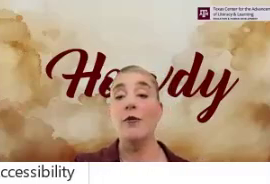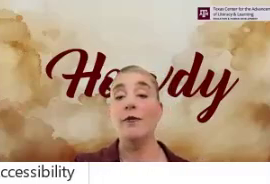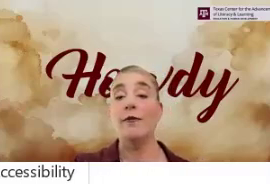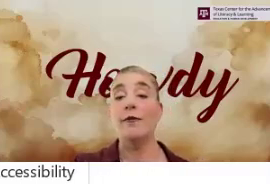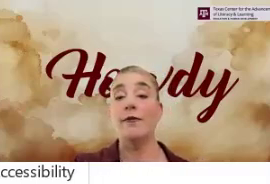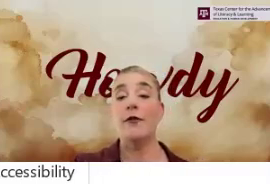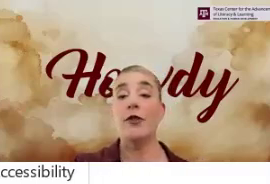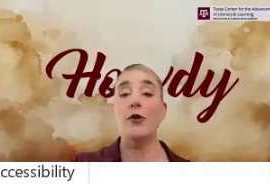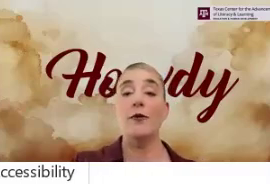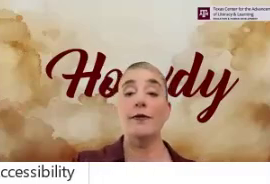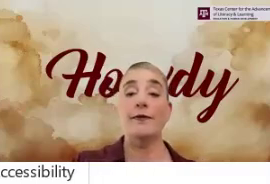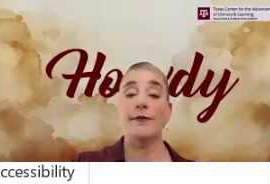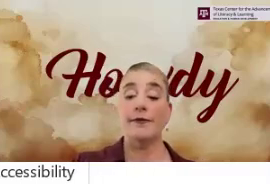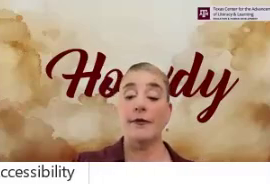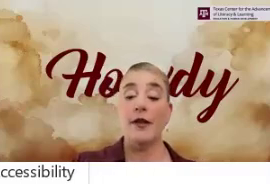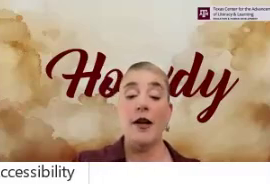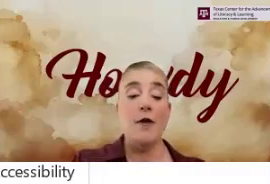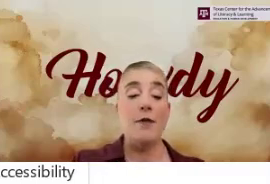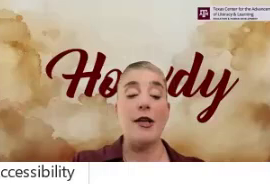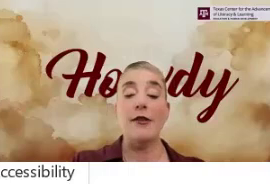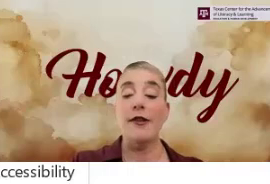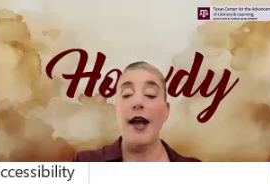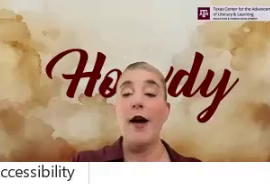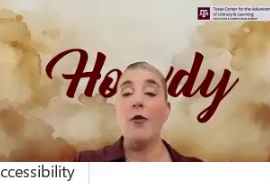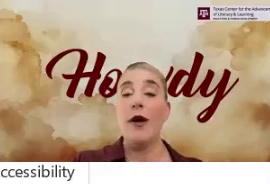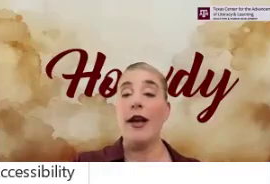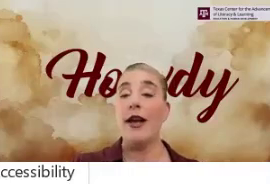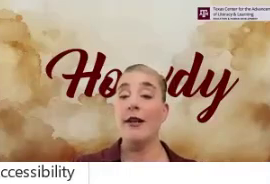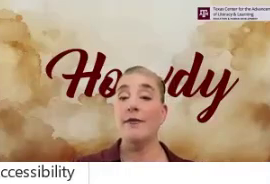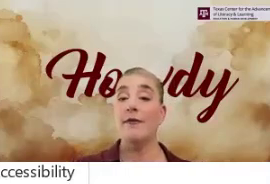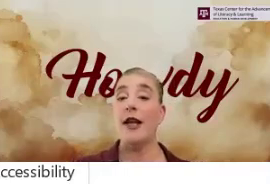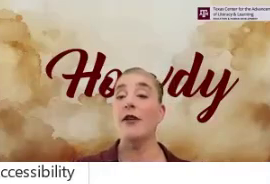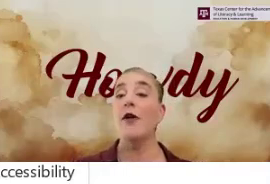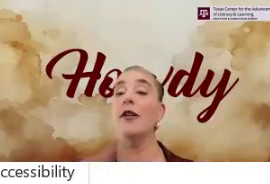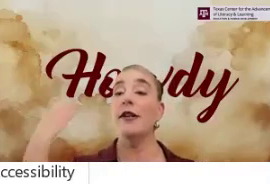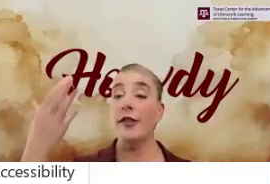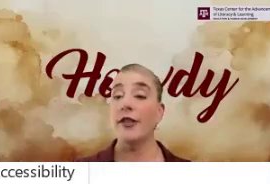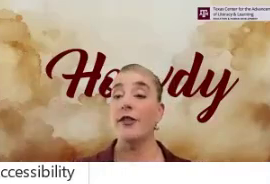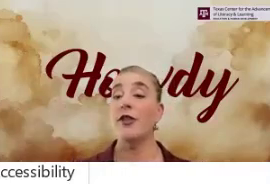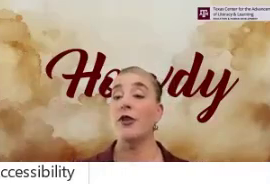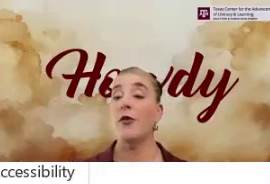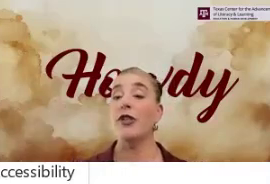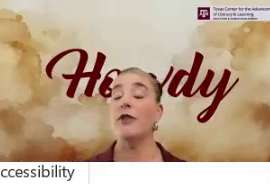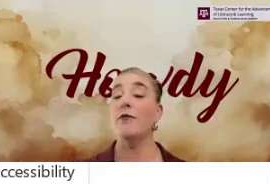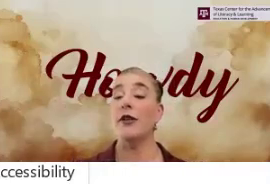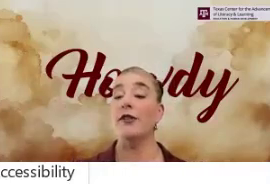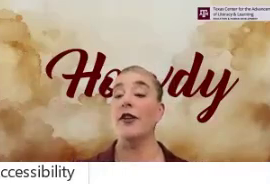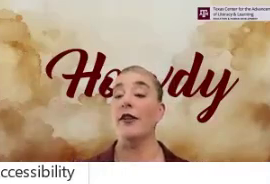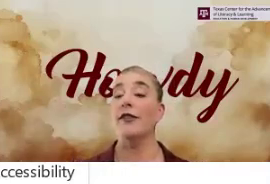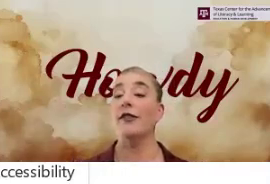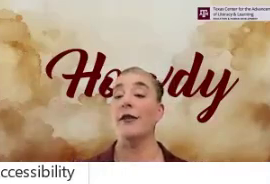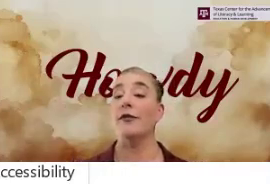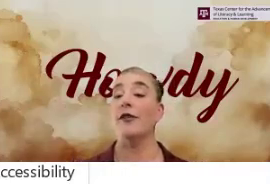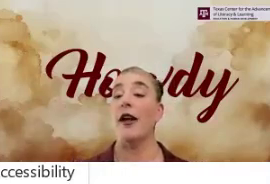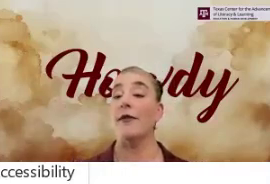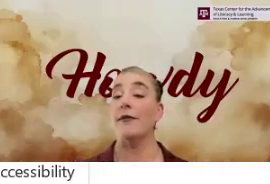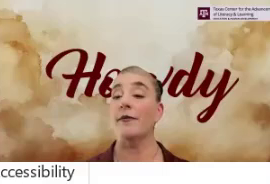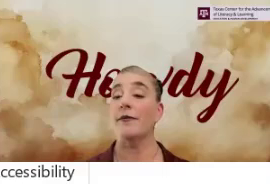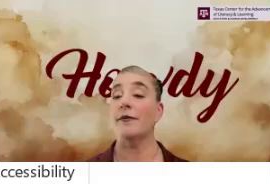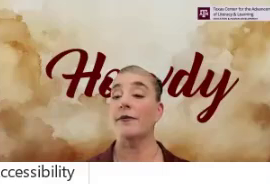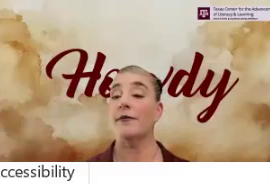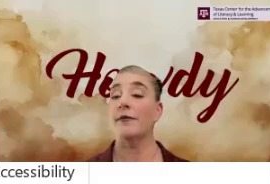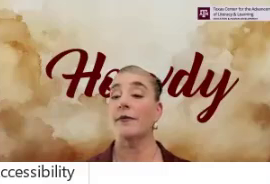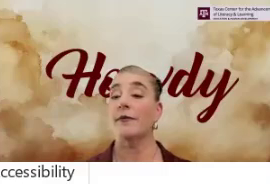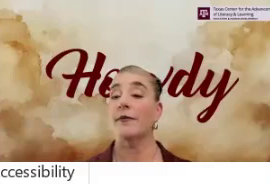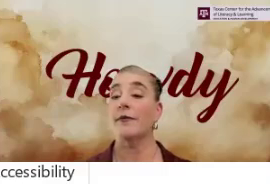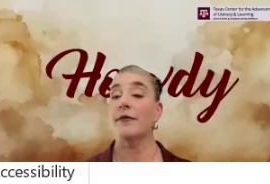going to go 2. Because that way they know that it's a continuation, but it's not the same slide.